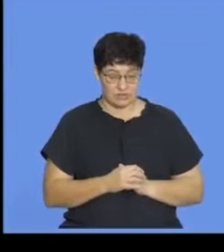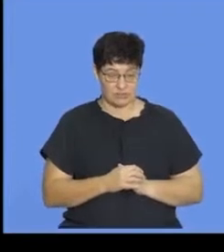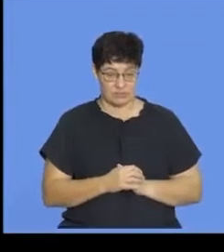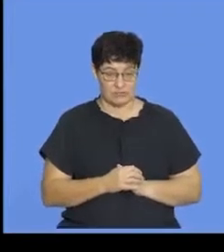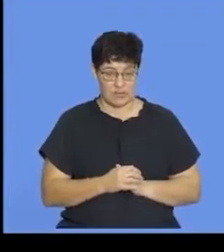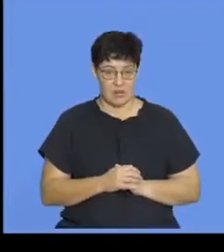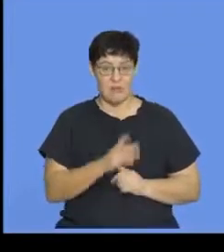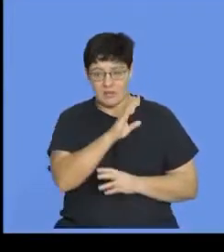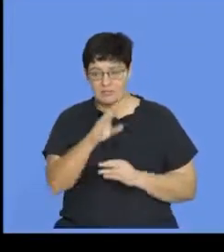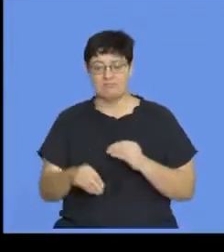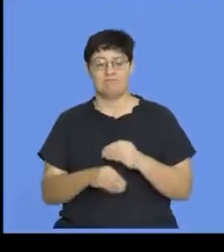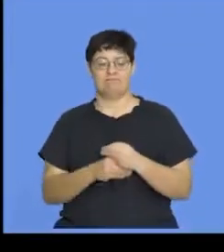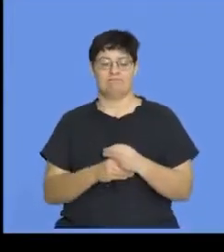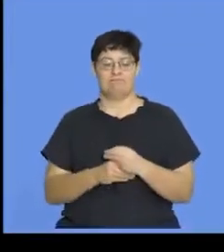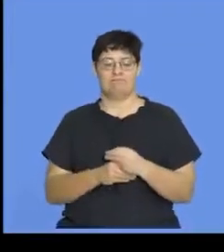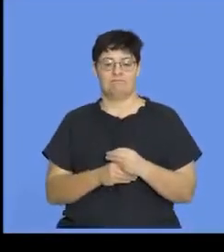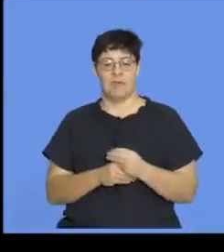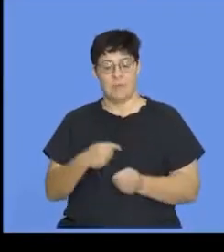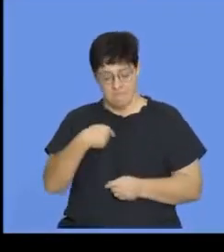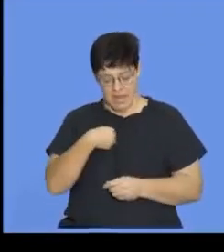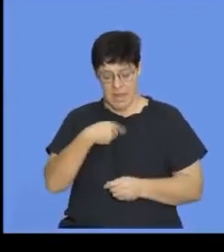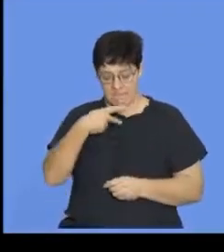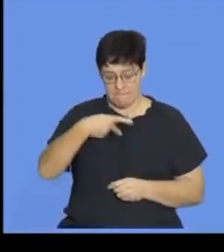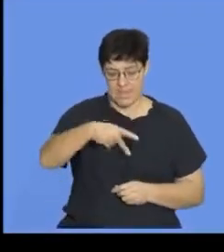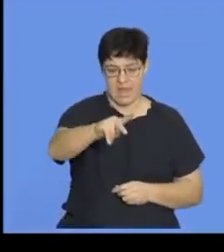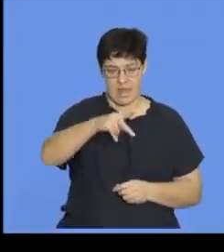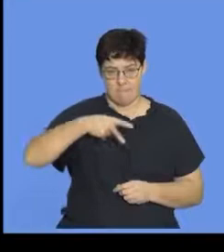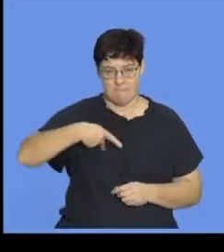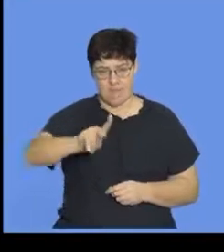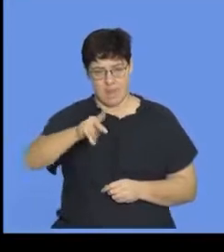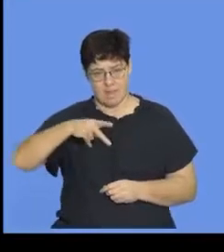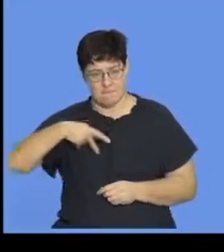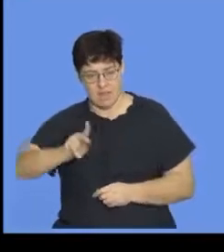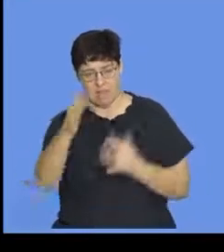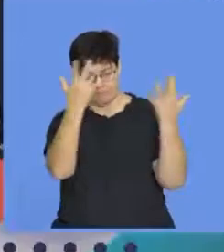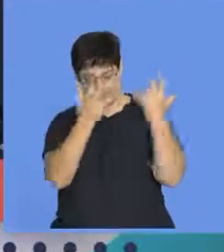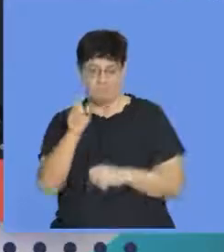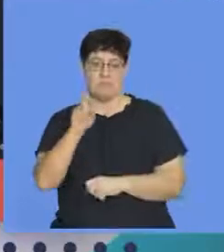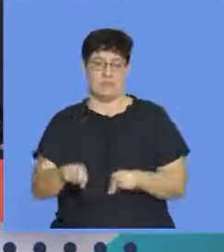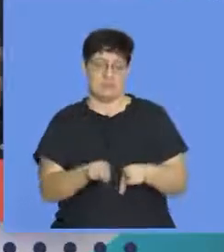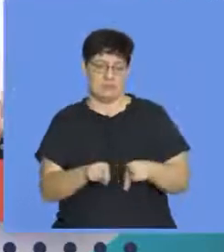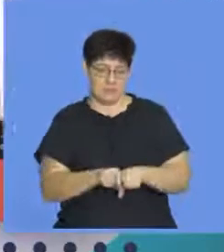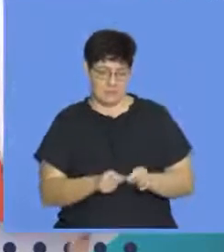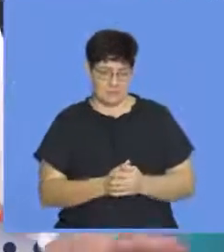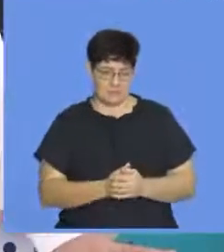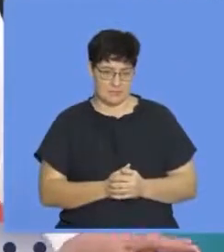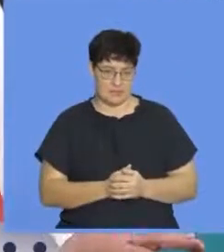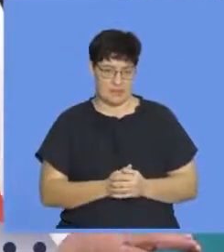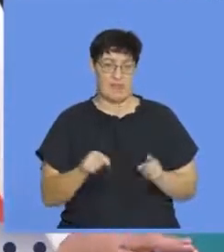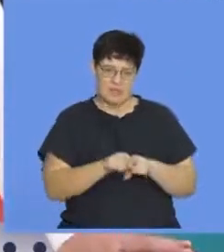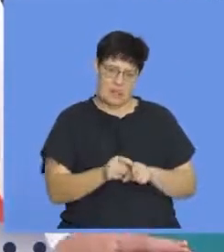the payments to be made to your creditors, right? Like I alluded to earlier